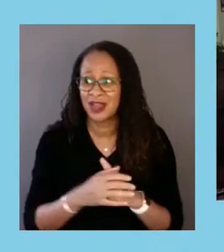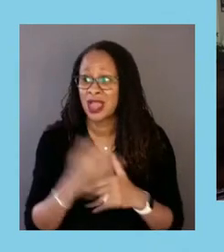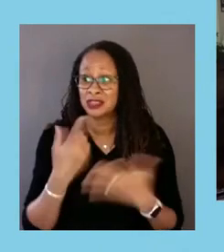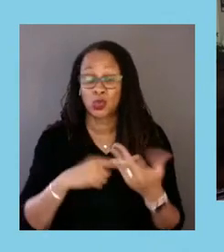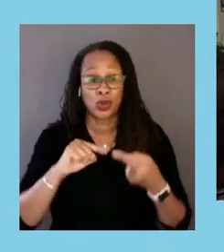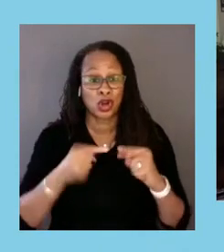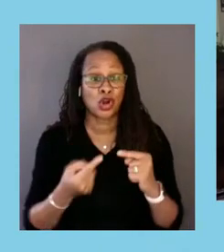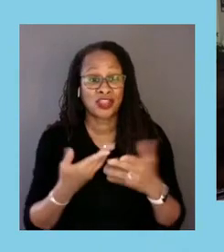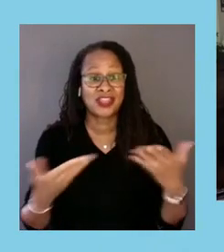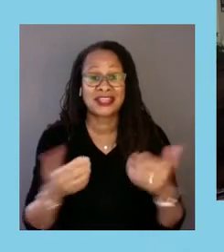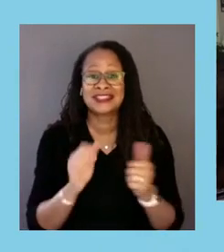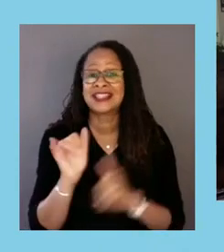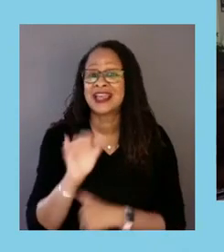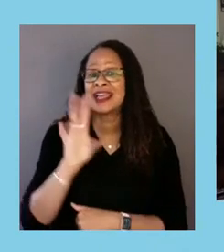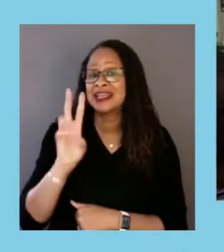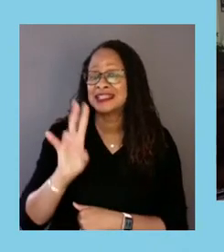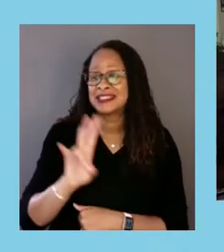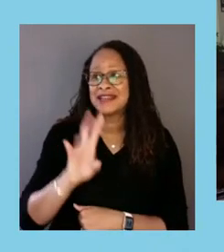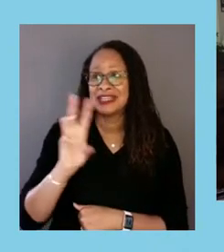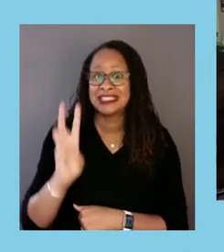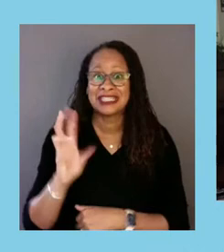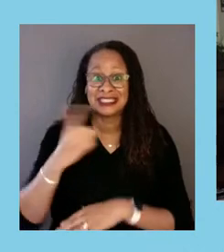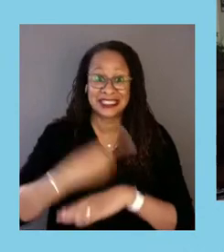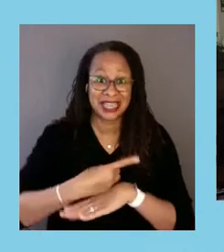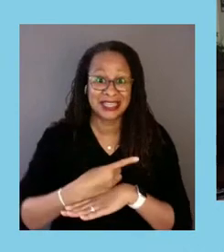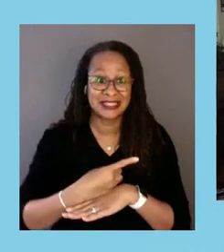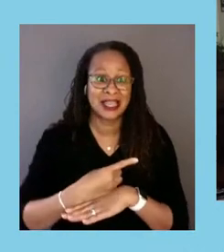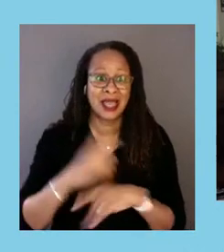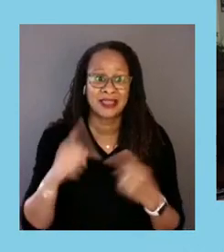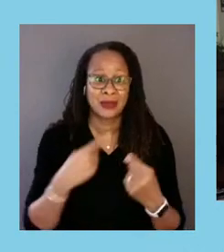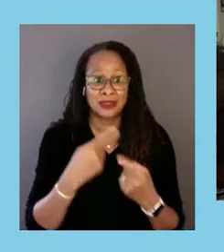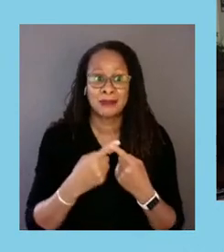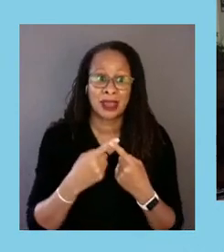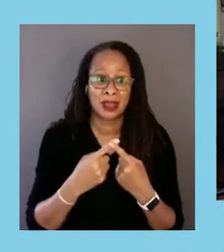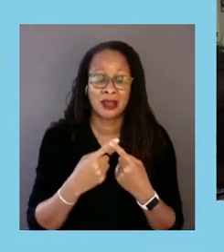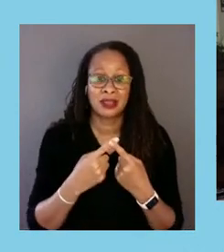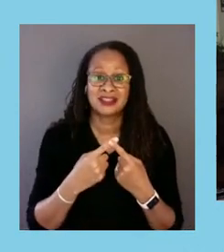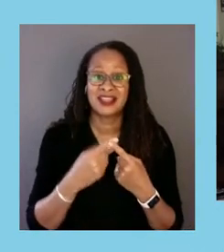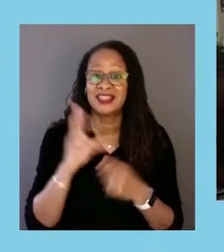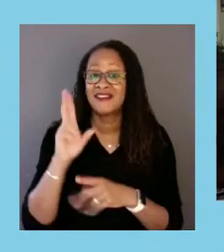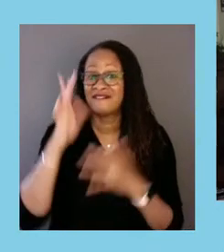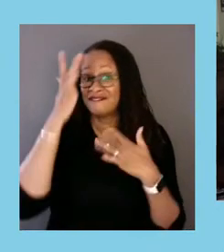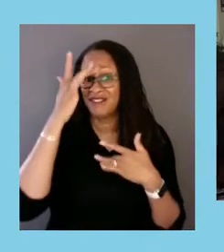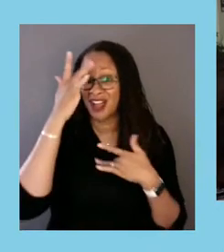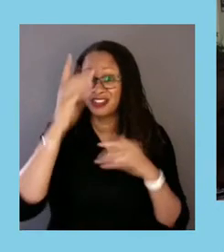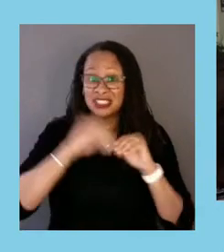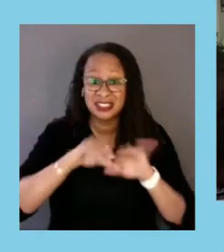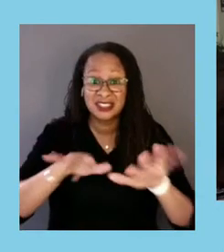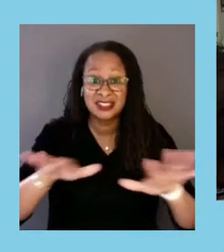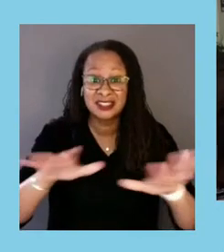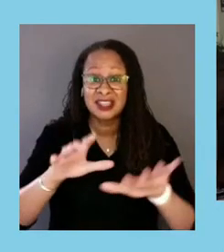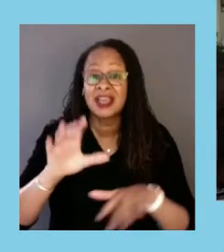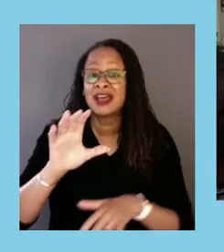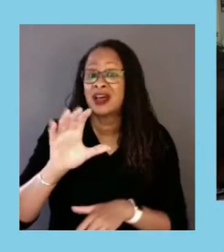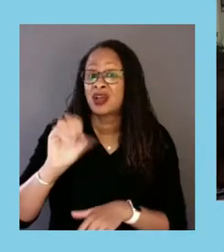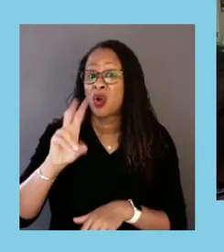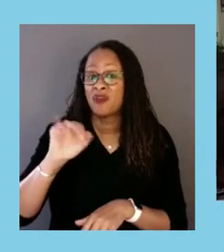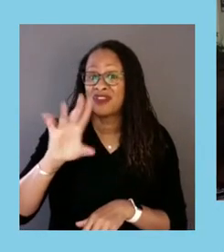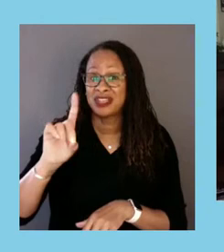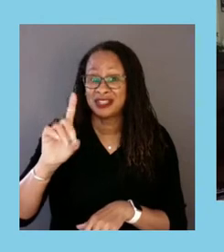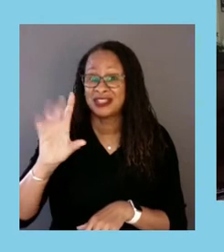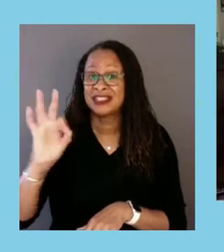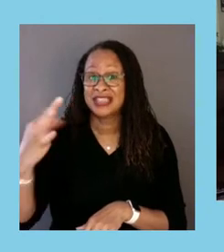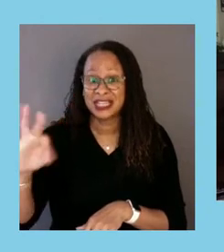76 Days, that was about the, you know, the virus, about the coronavirus. And people were like, I've lived through this for a year.